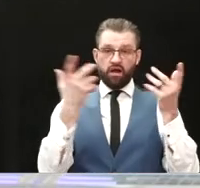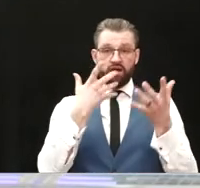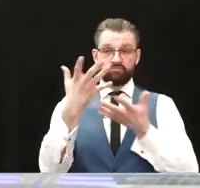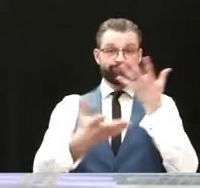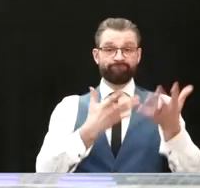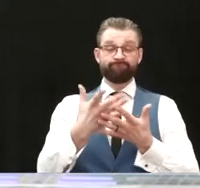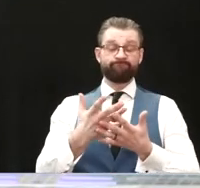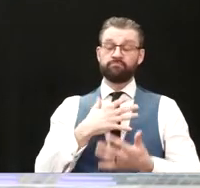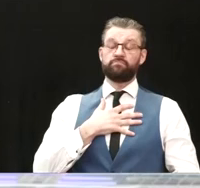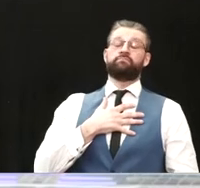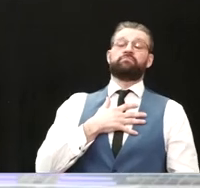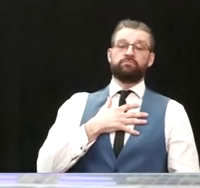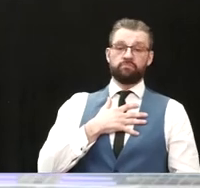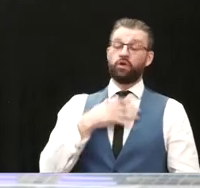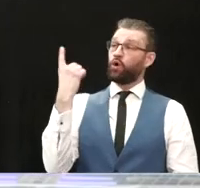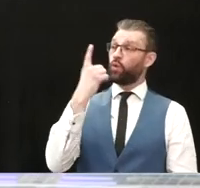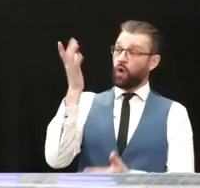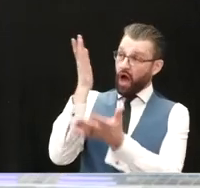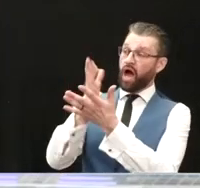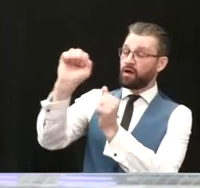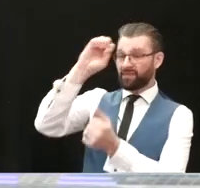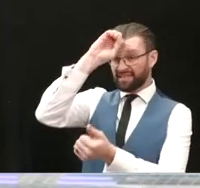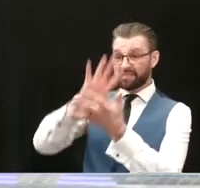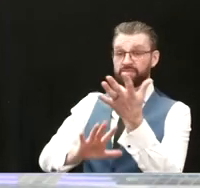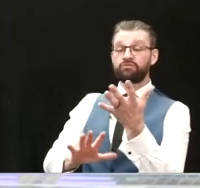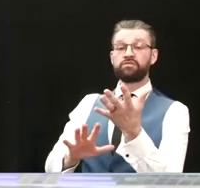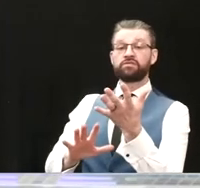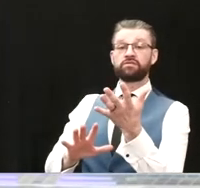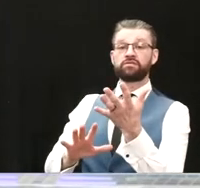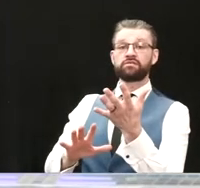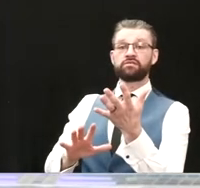heard of those who firsthand have experienced